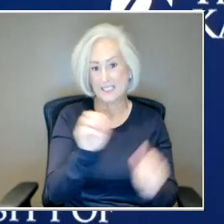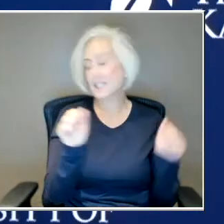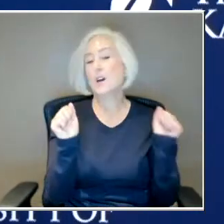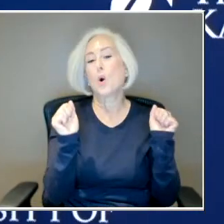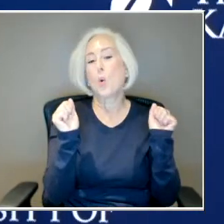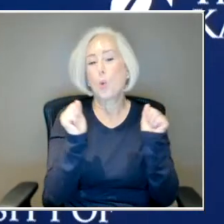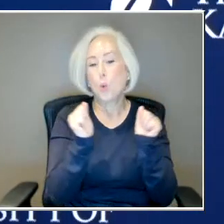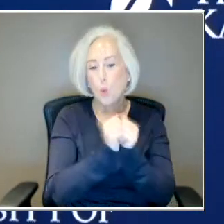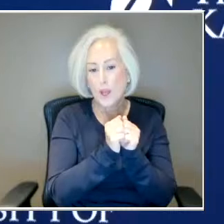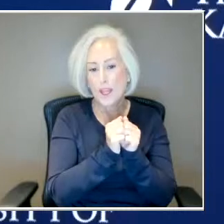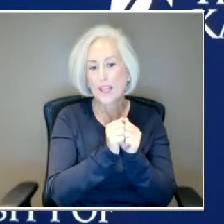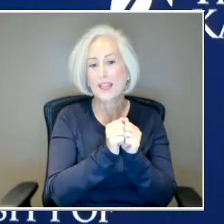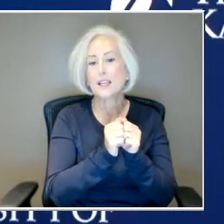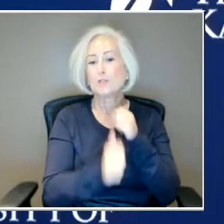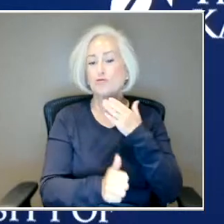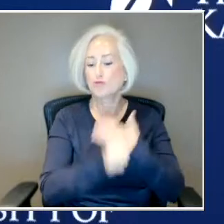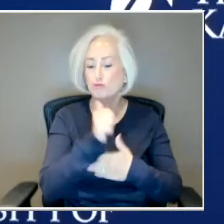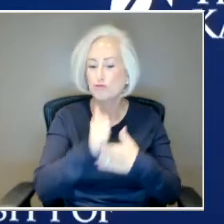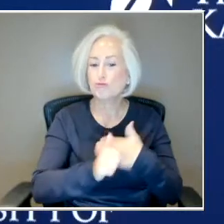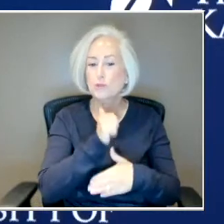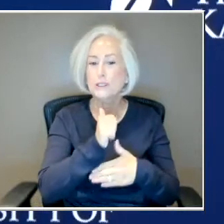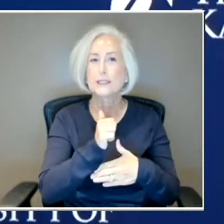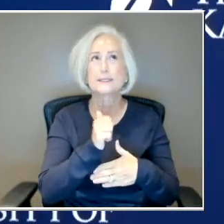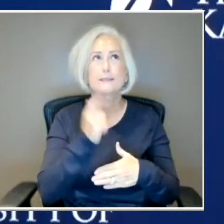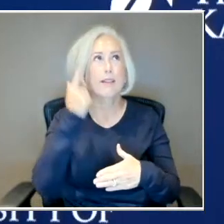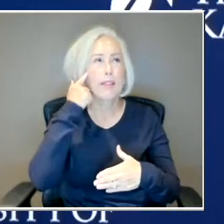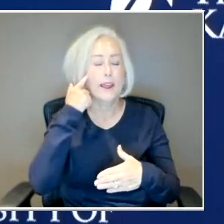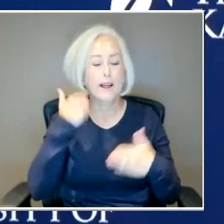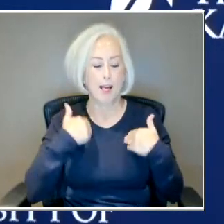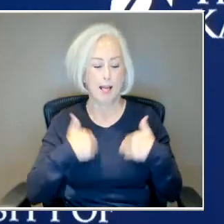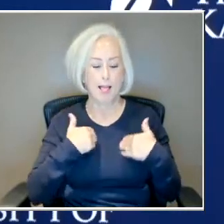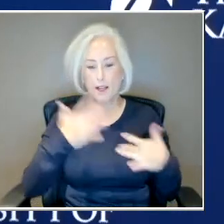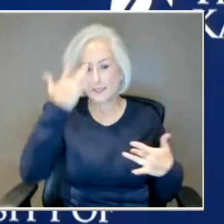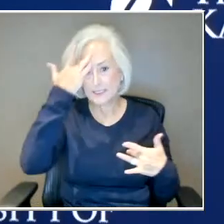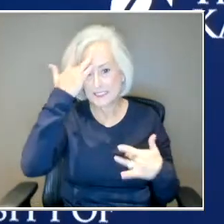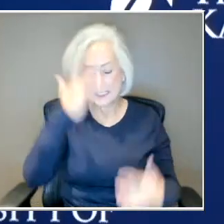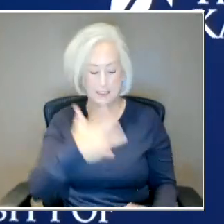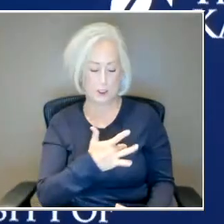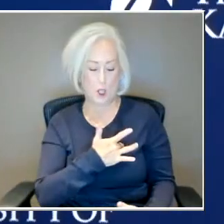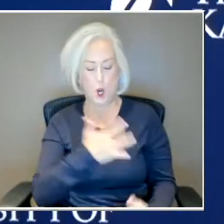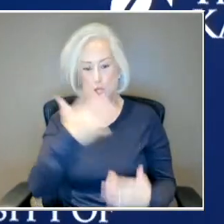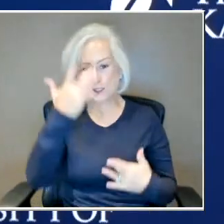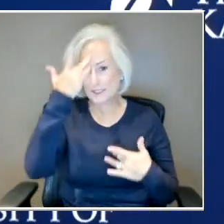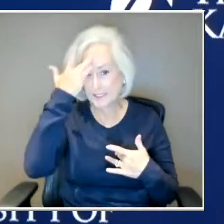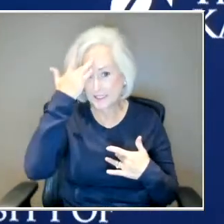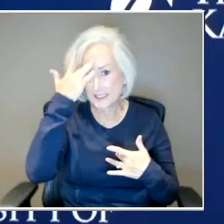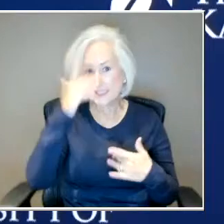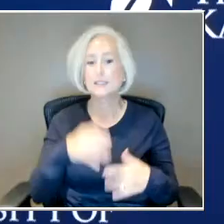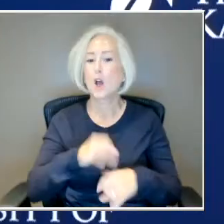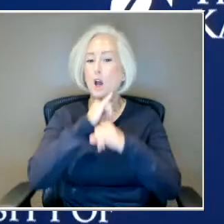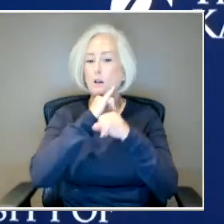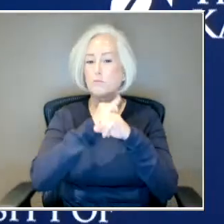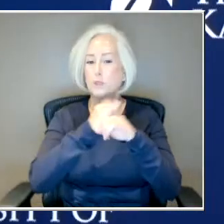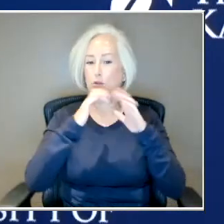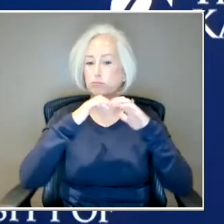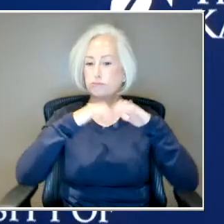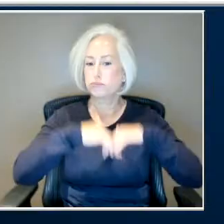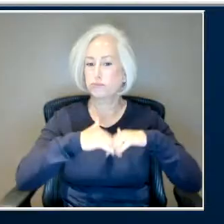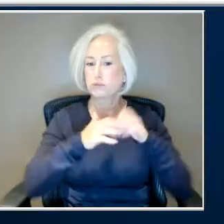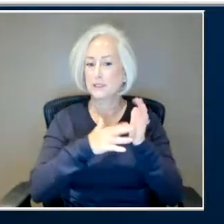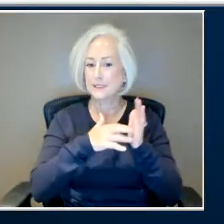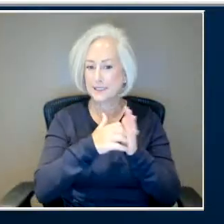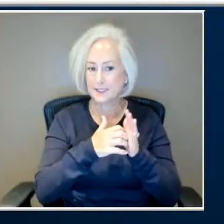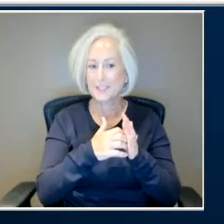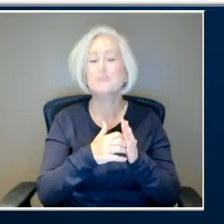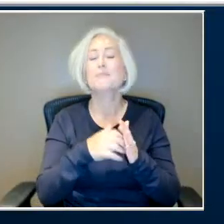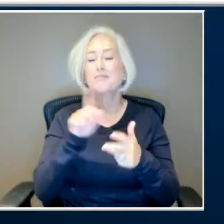certain risk factors like lung disease, heart disease, or immunocompromised are also eligible for an RSV vaccine as well. I want to sneak in one